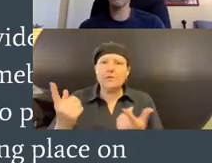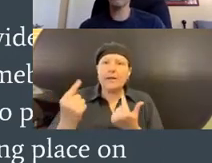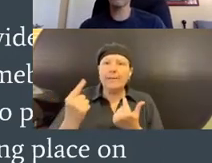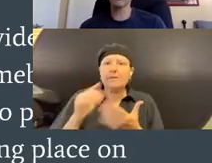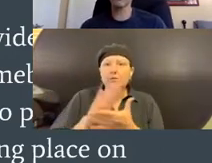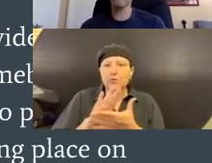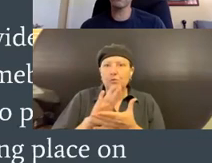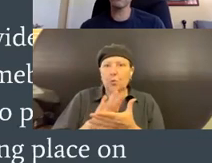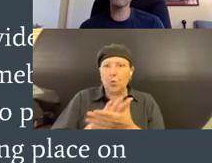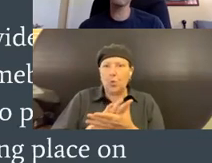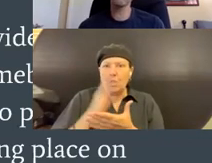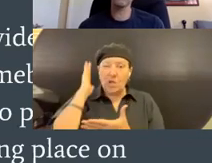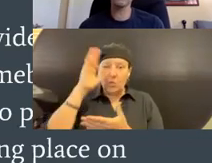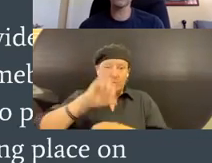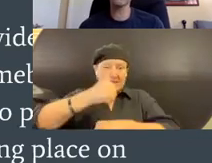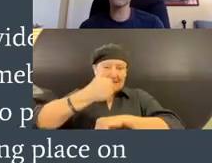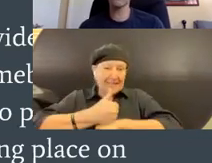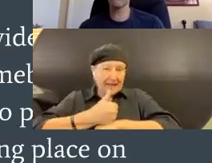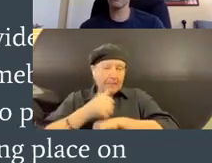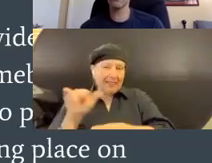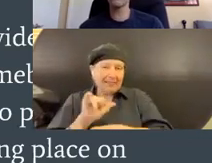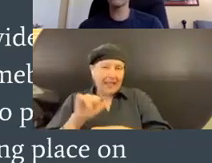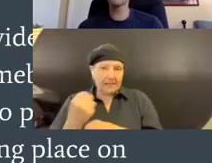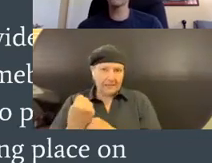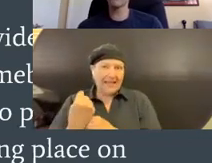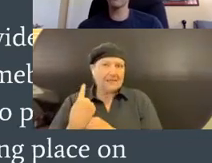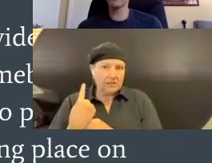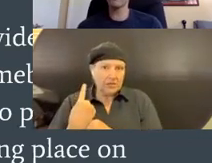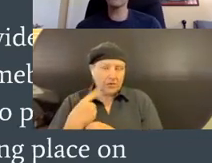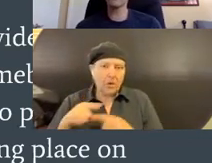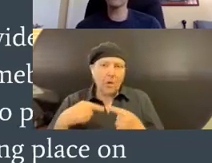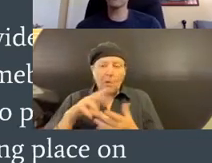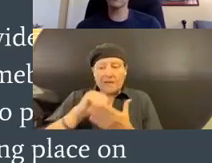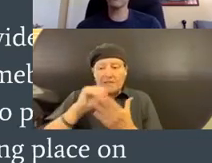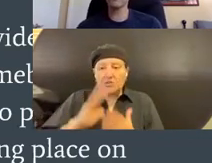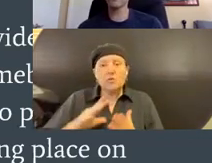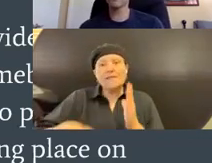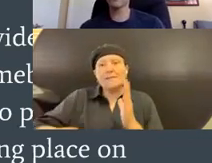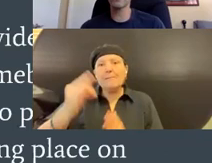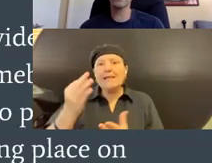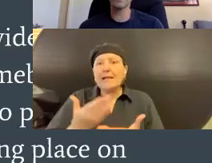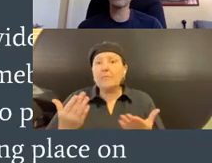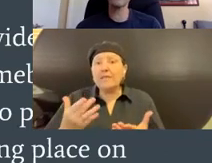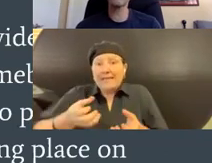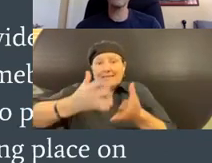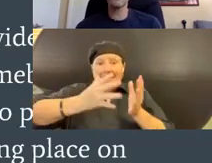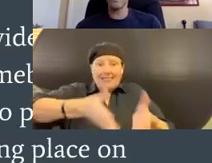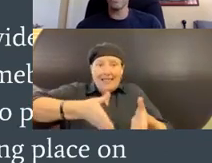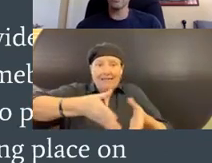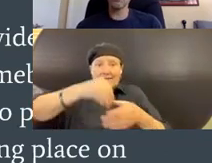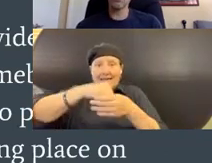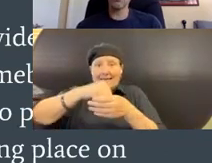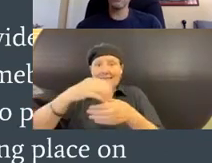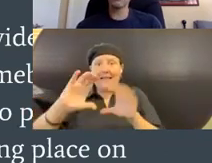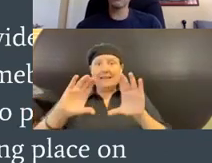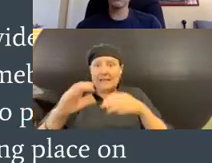will be structured fairly similar to what we had last year when students were picking up the materials that were left in the classes.